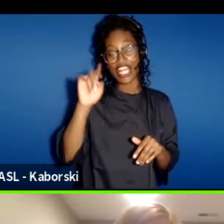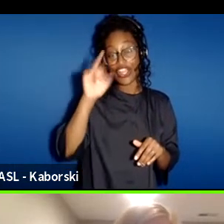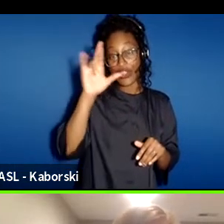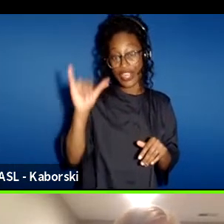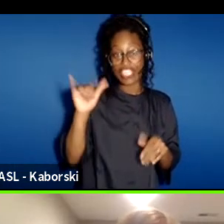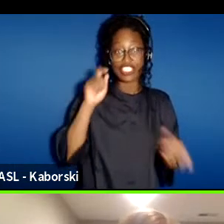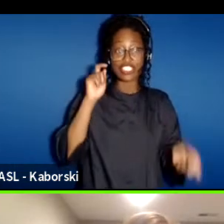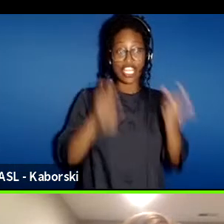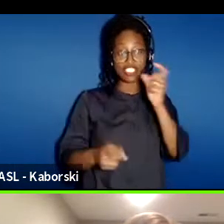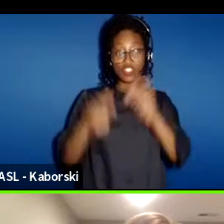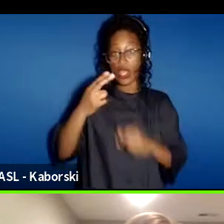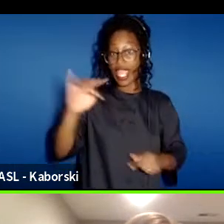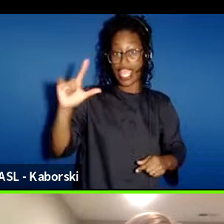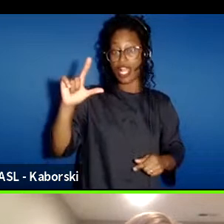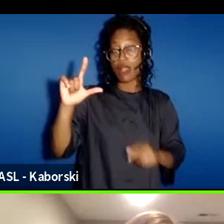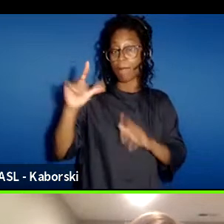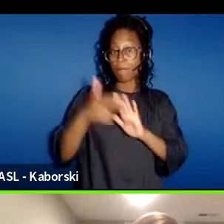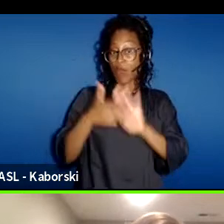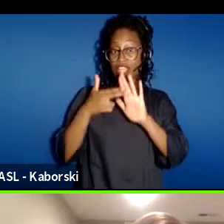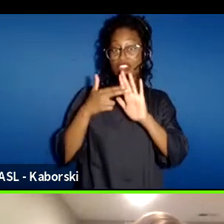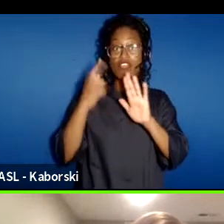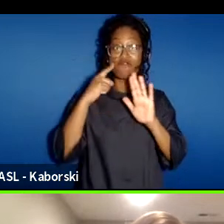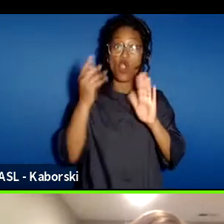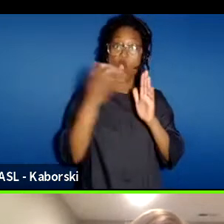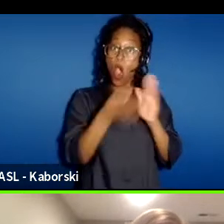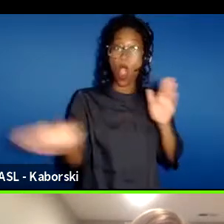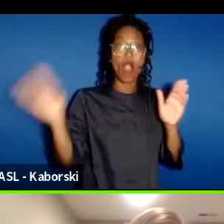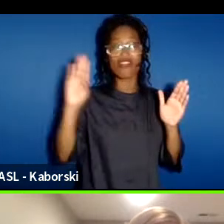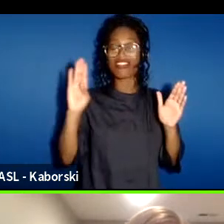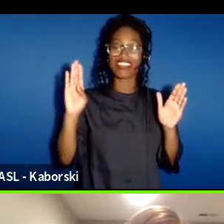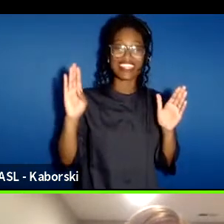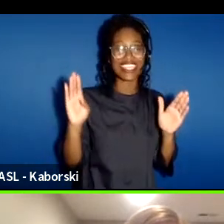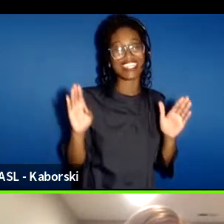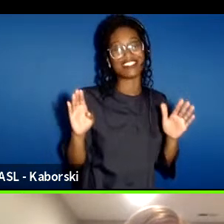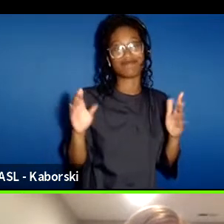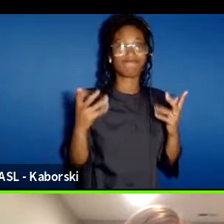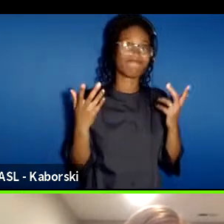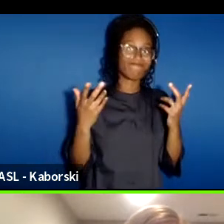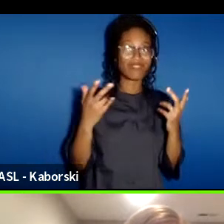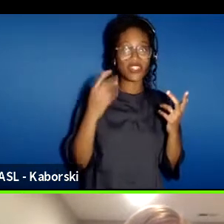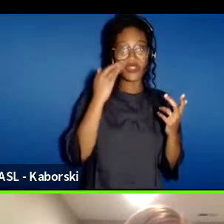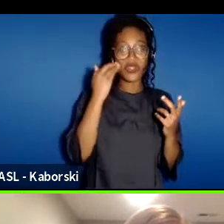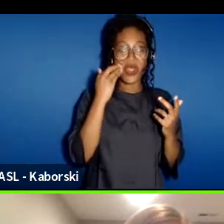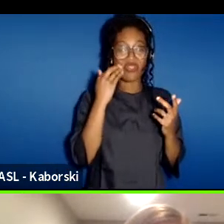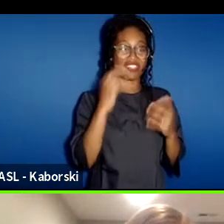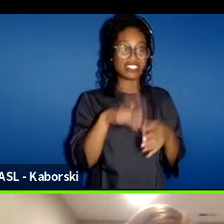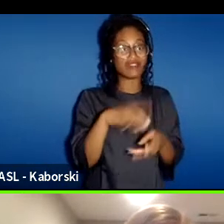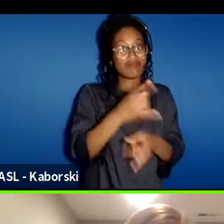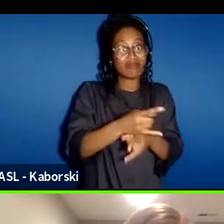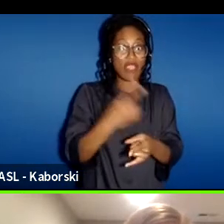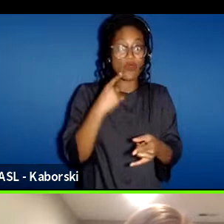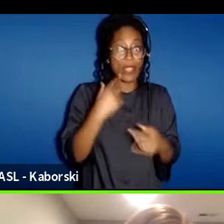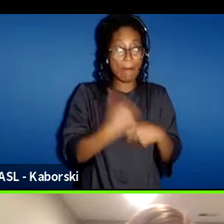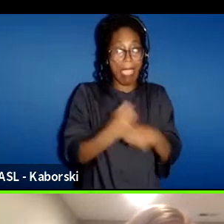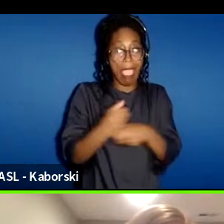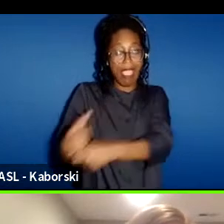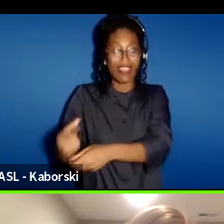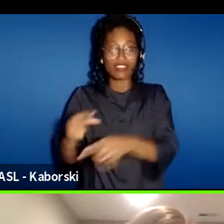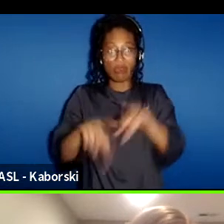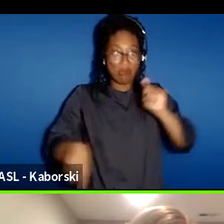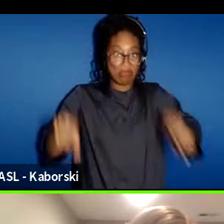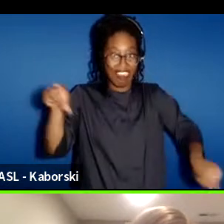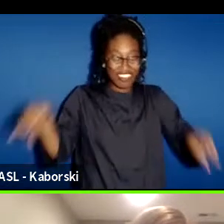Hill Brands to be more representative of all the spirits that we produce. And so that was just a project that stands out to